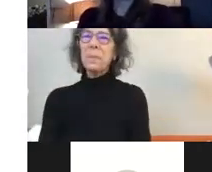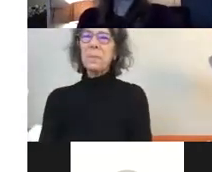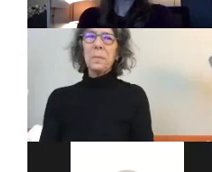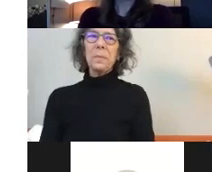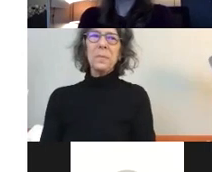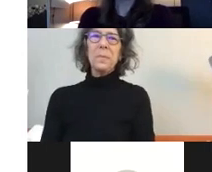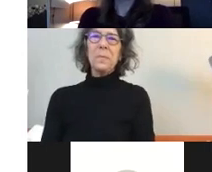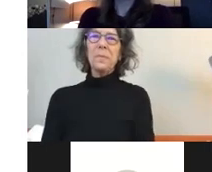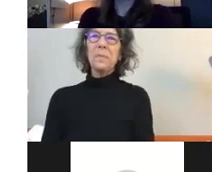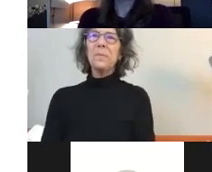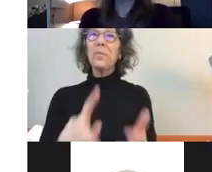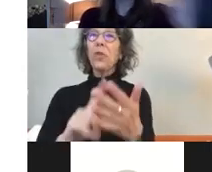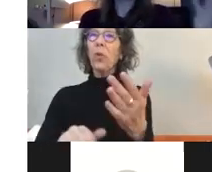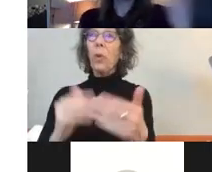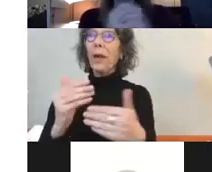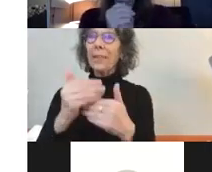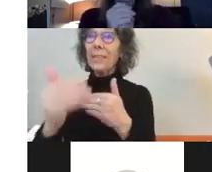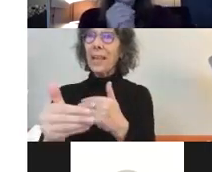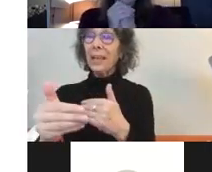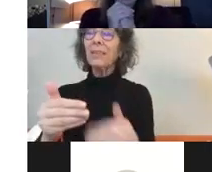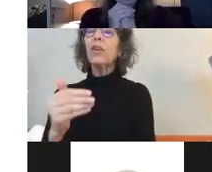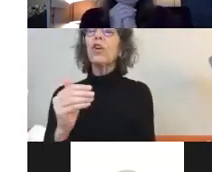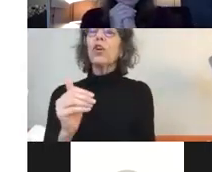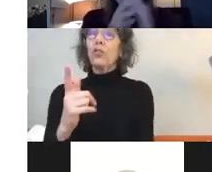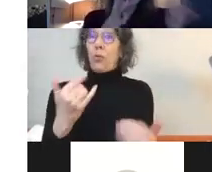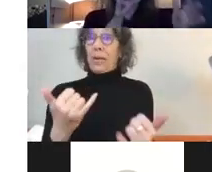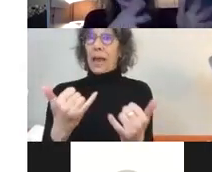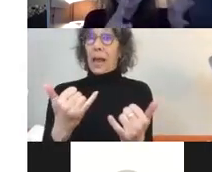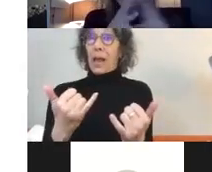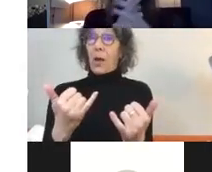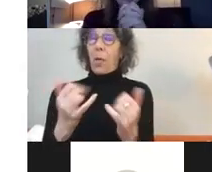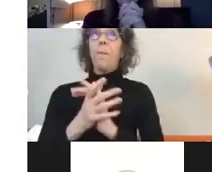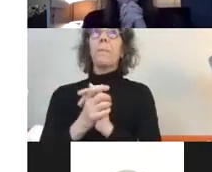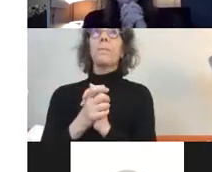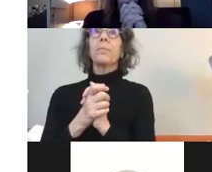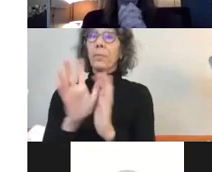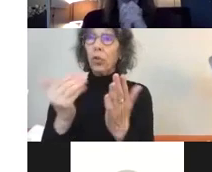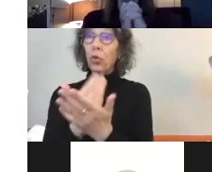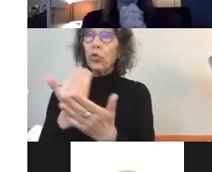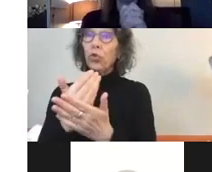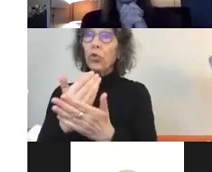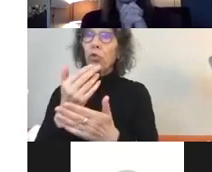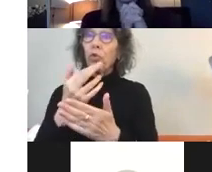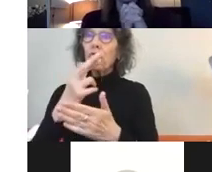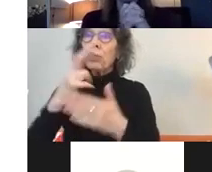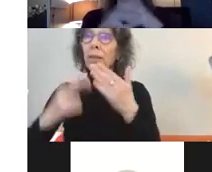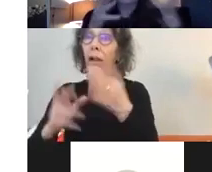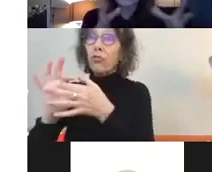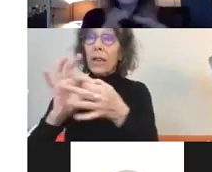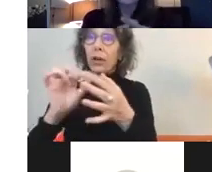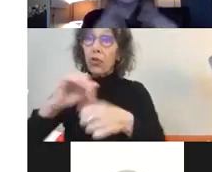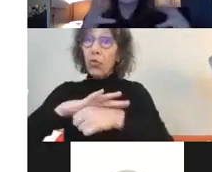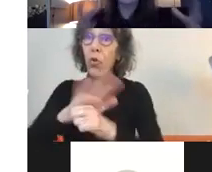So what's next? So there are two things. Of course, I mean, now with these new results with COVID, we are very much